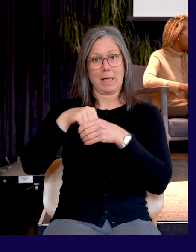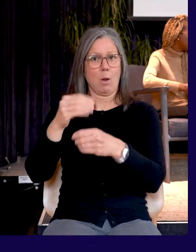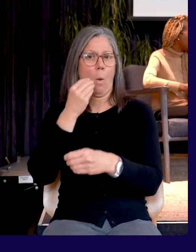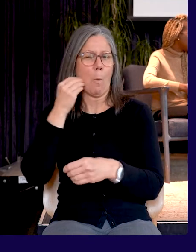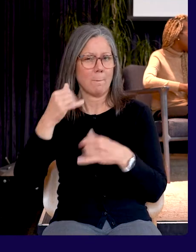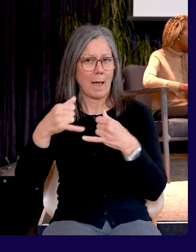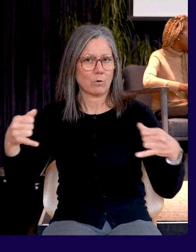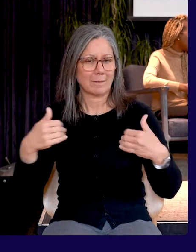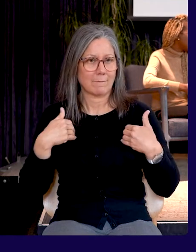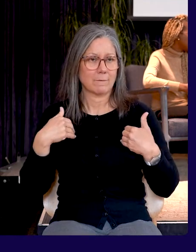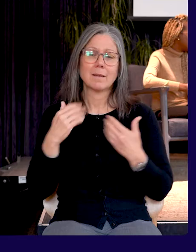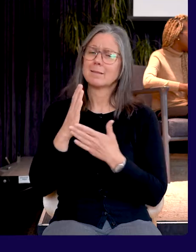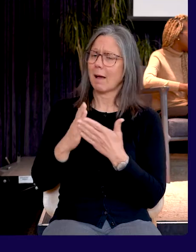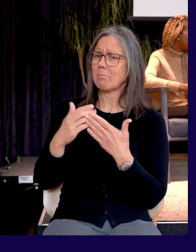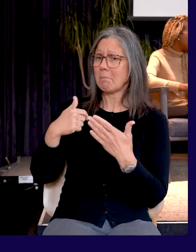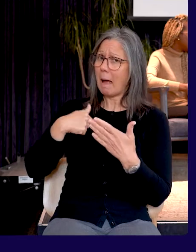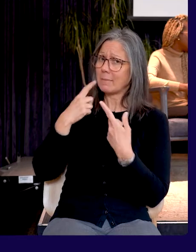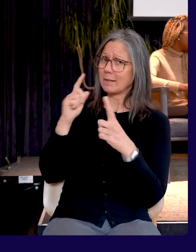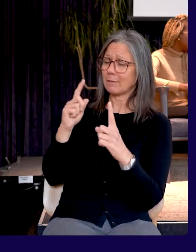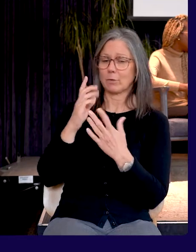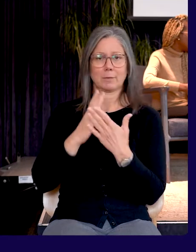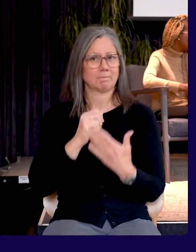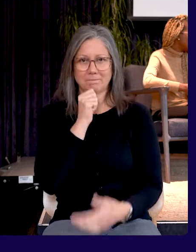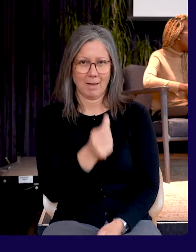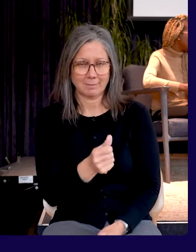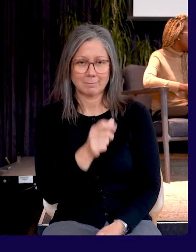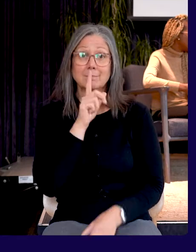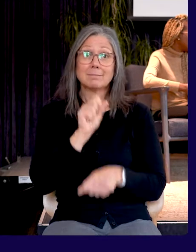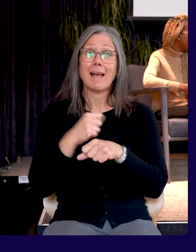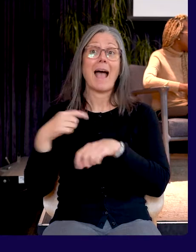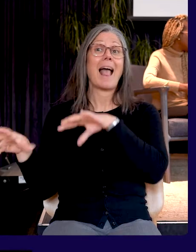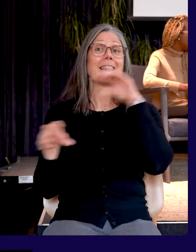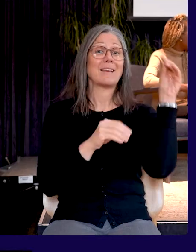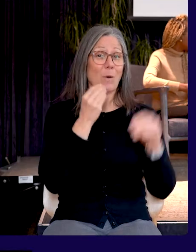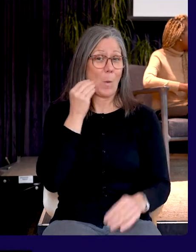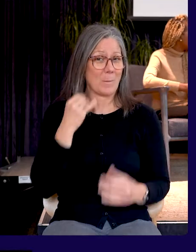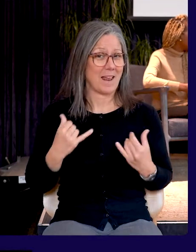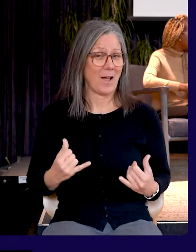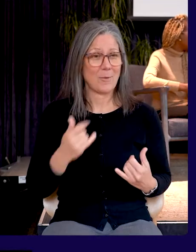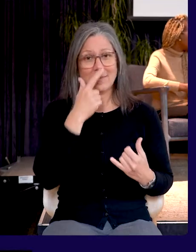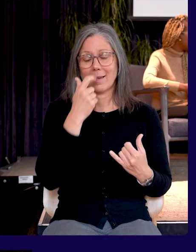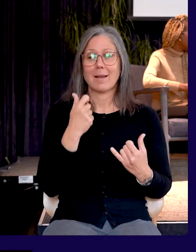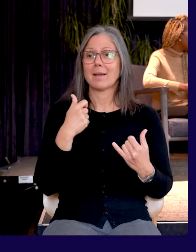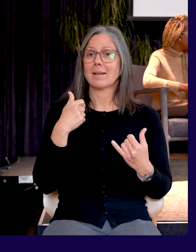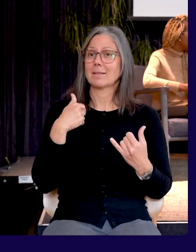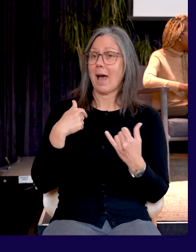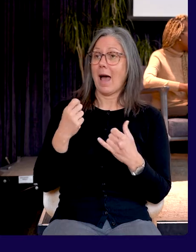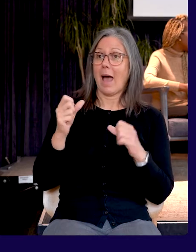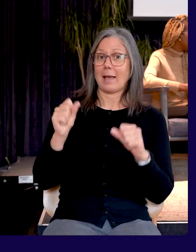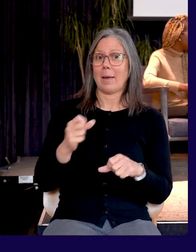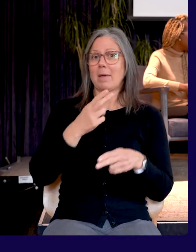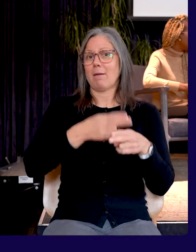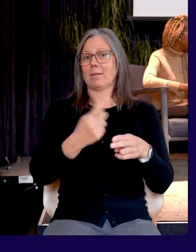In some ways I've been successful, but in other ways I have not. And in fact, I actually leave my home now because it's the only place where I can be called anything other